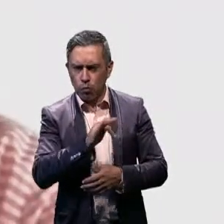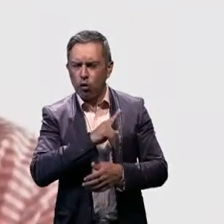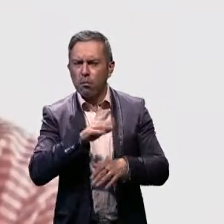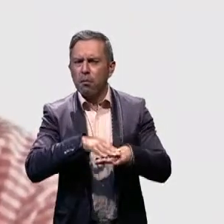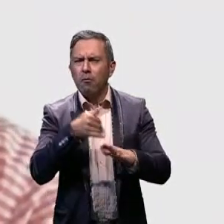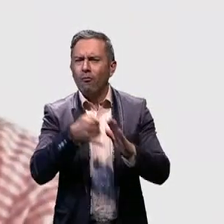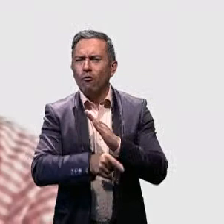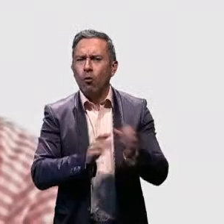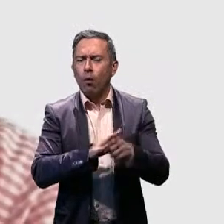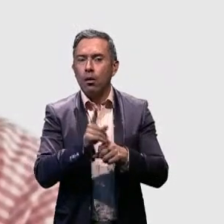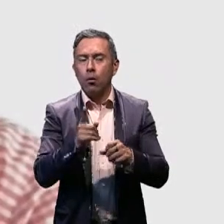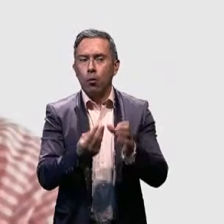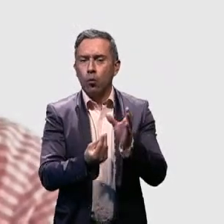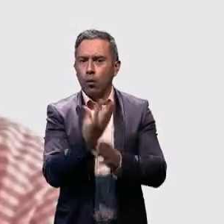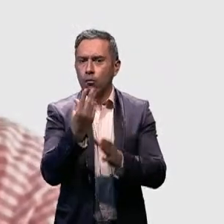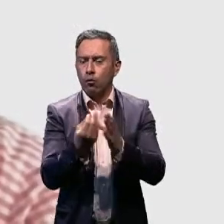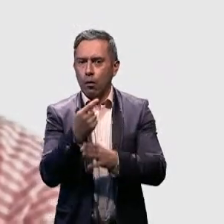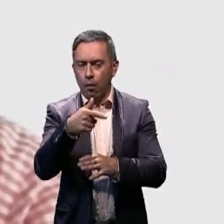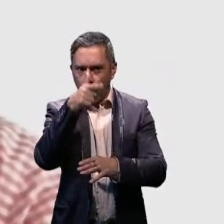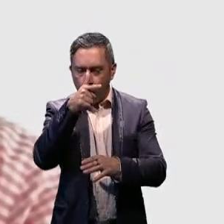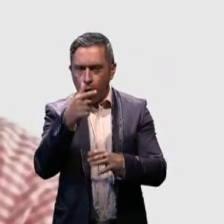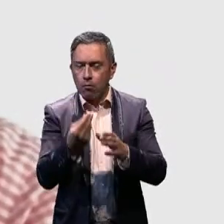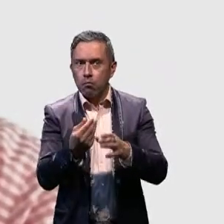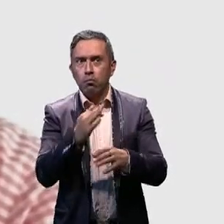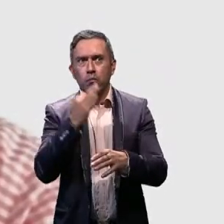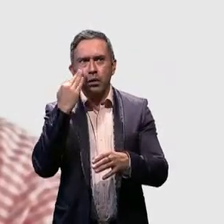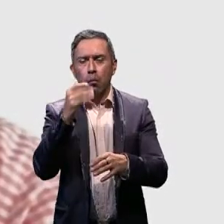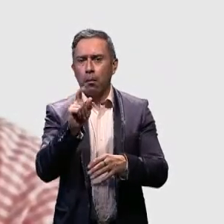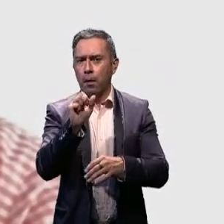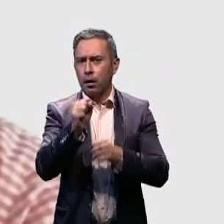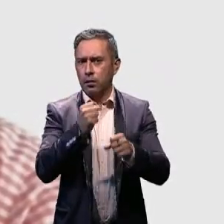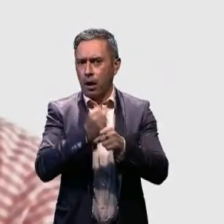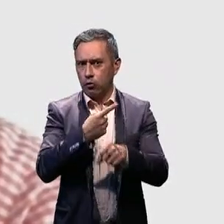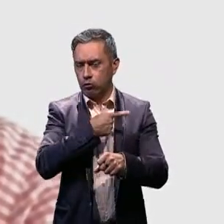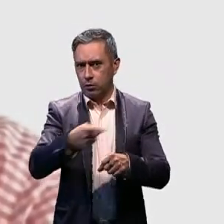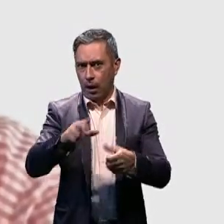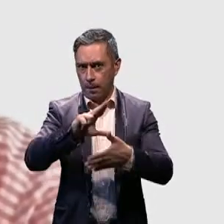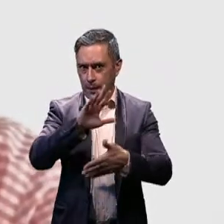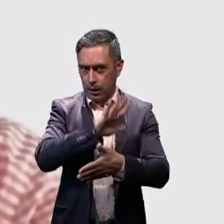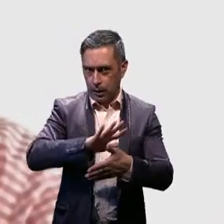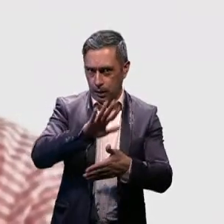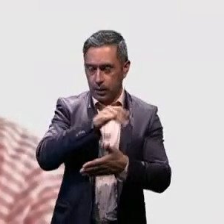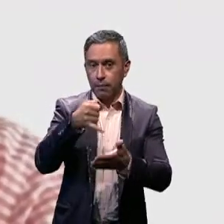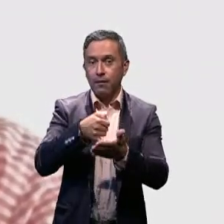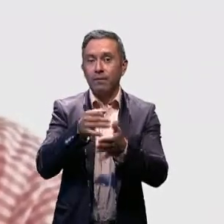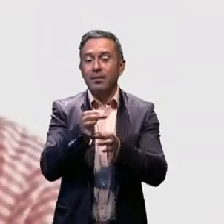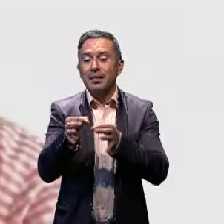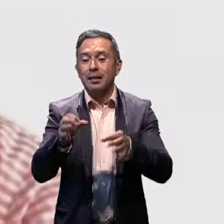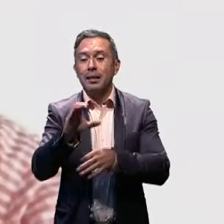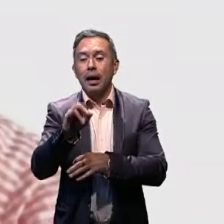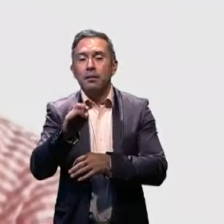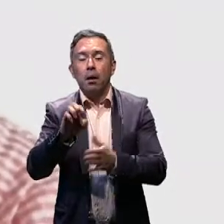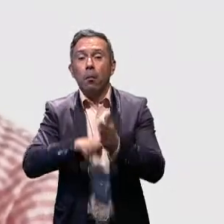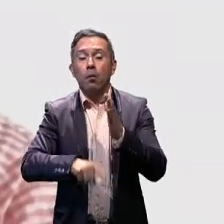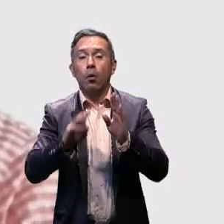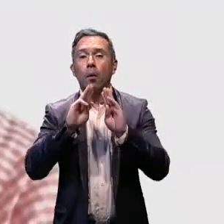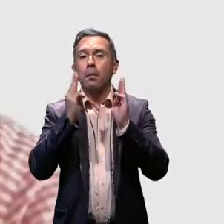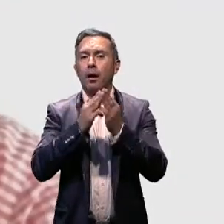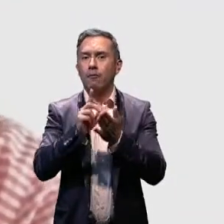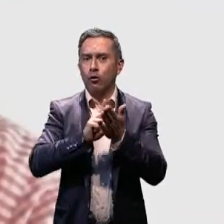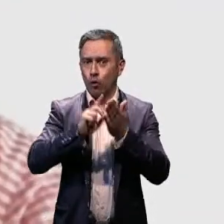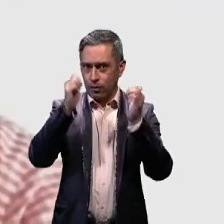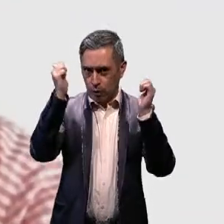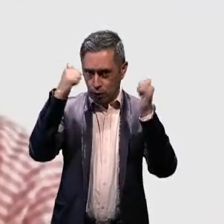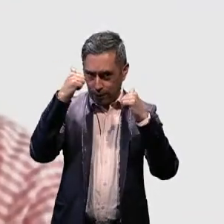that are representing new emerging phenomena in the last 20 years in Latin America and the Caribbean, as for example,